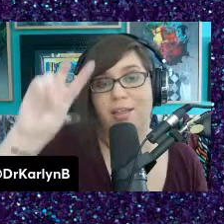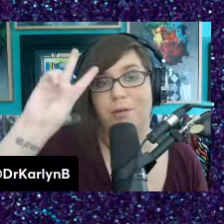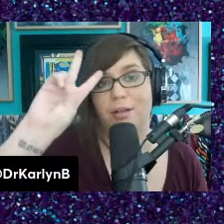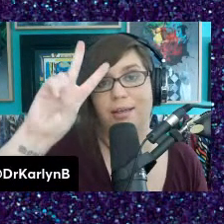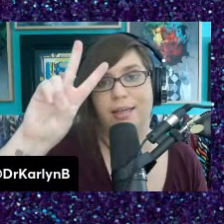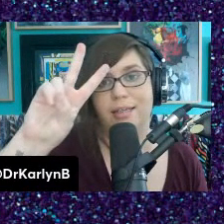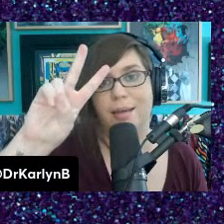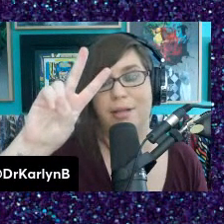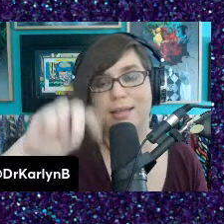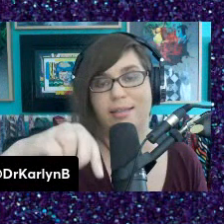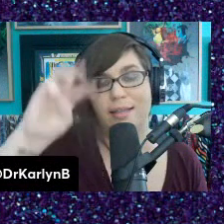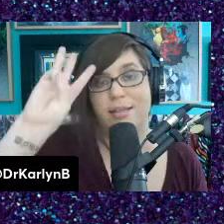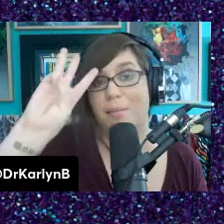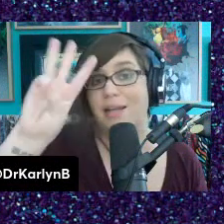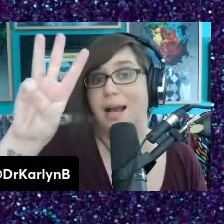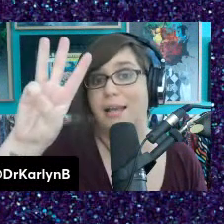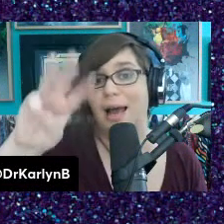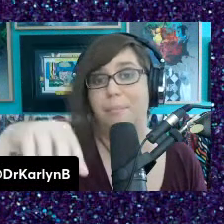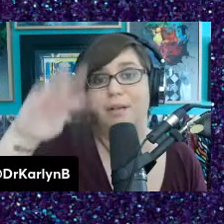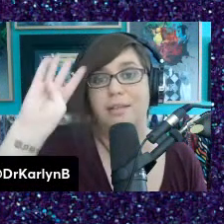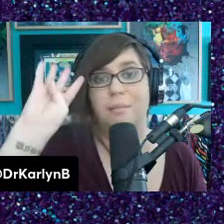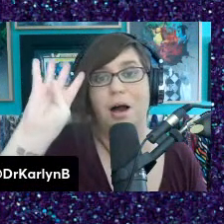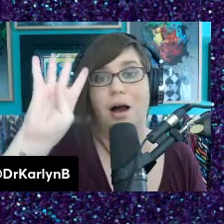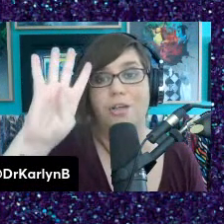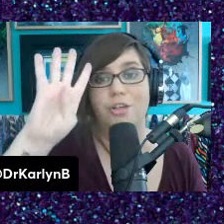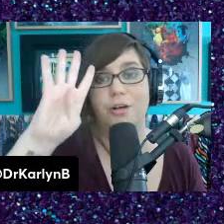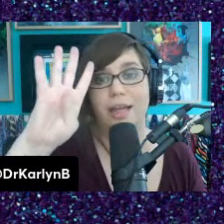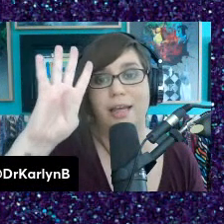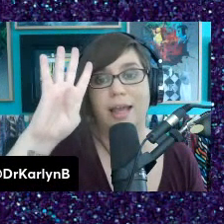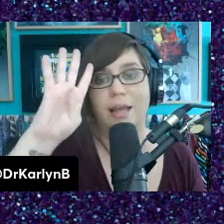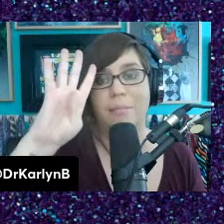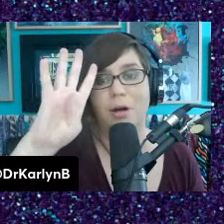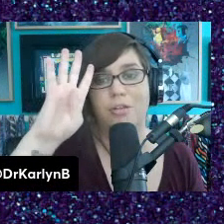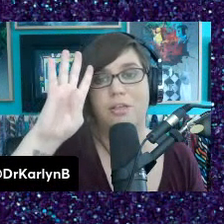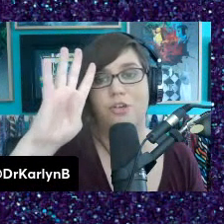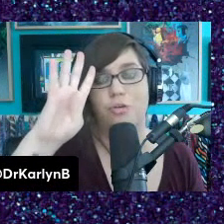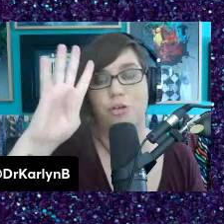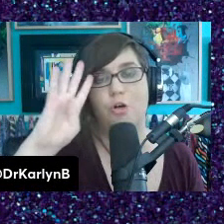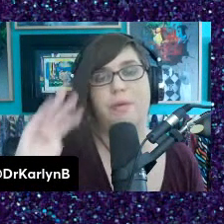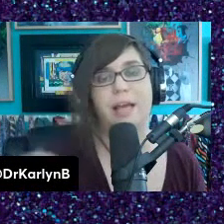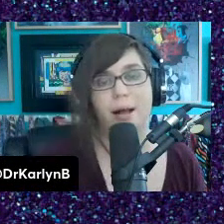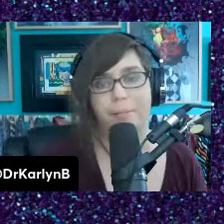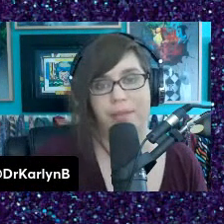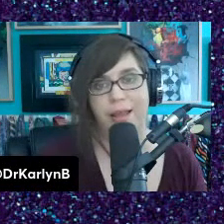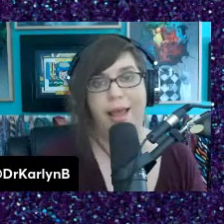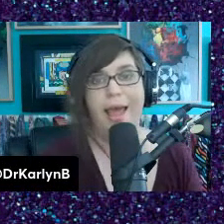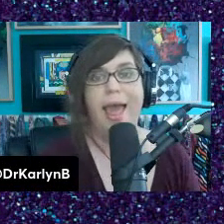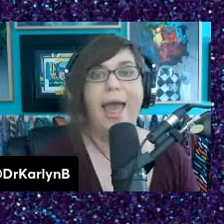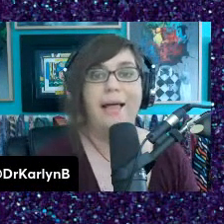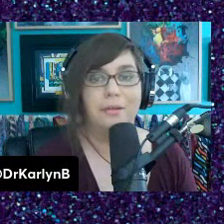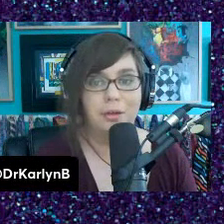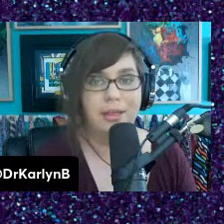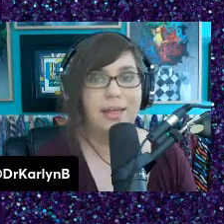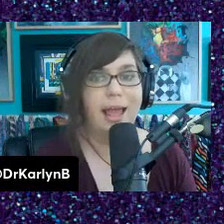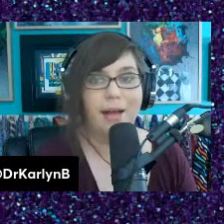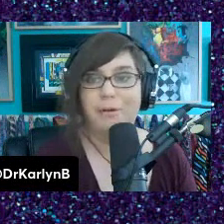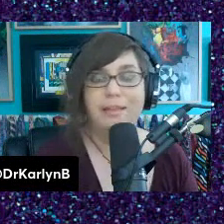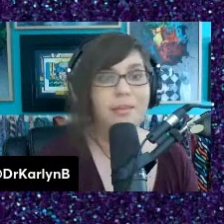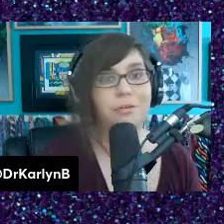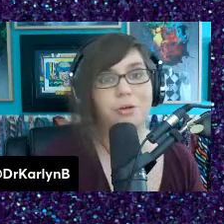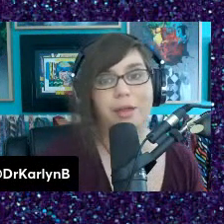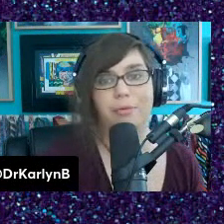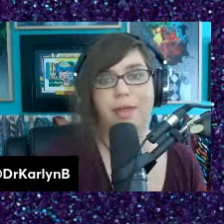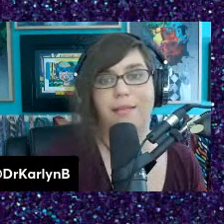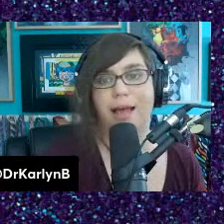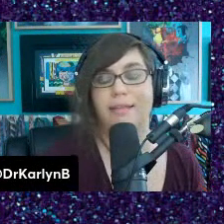as possible, destabilize the system, attack capitalism, usher in a Marxist utopia. Look at everything